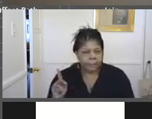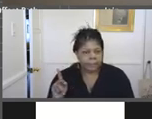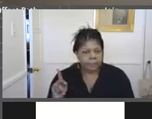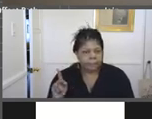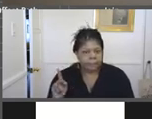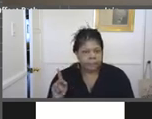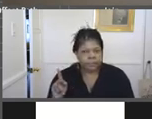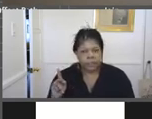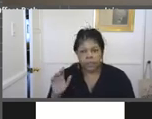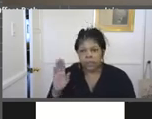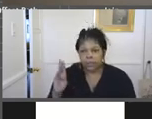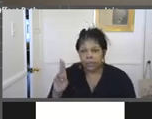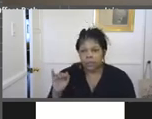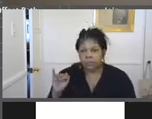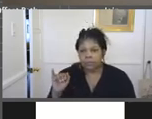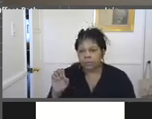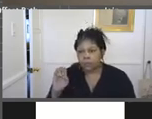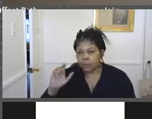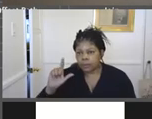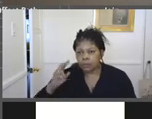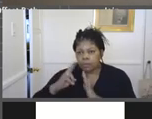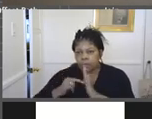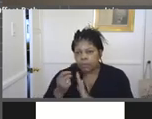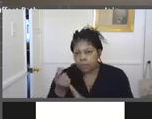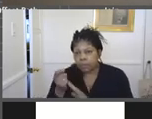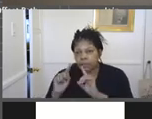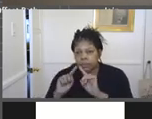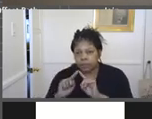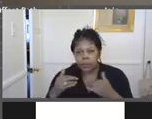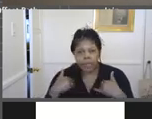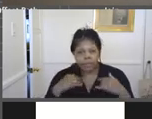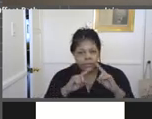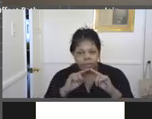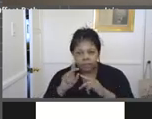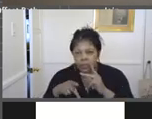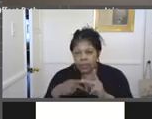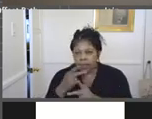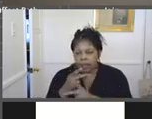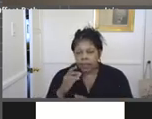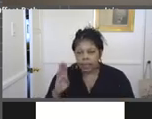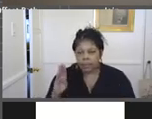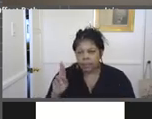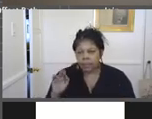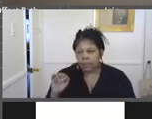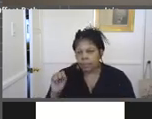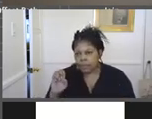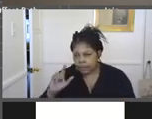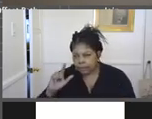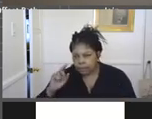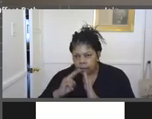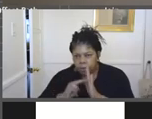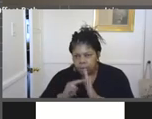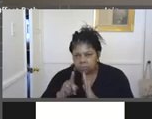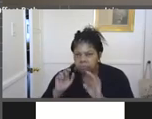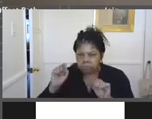the bristle brushes are just a little bit different. And there's lots of different kinds of bristle brushes, so you might want to check them out.